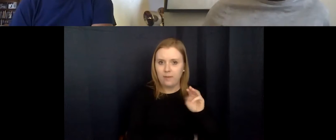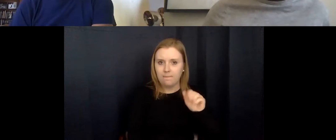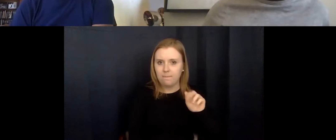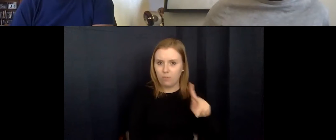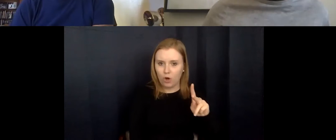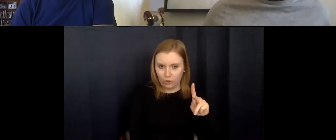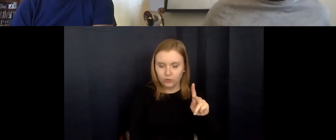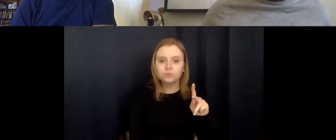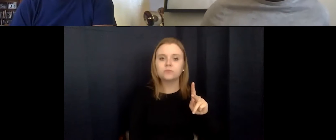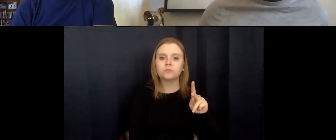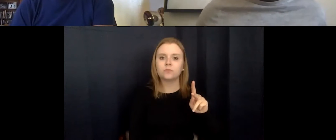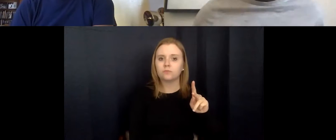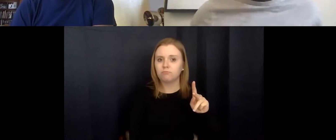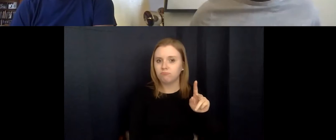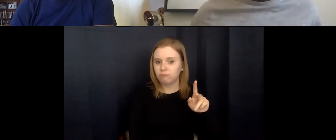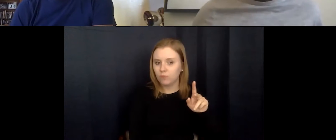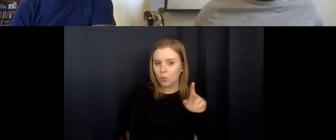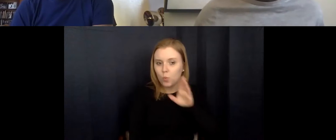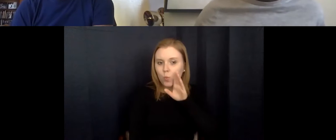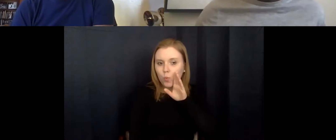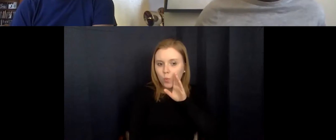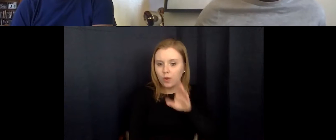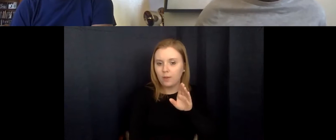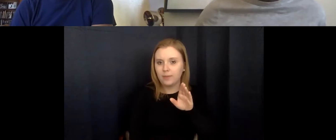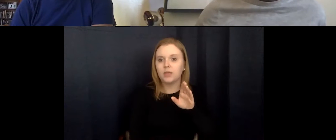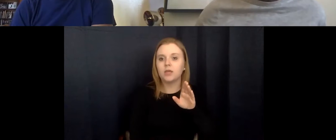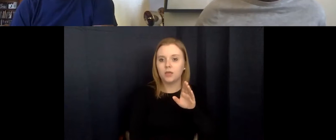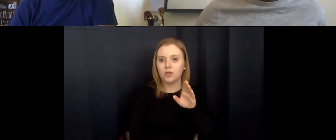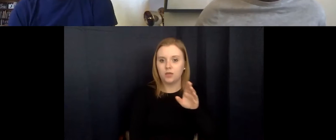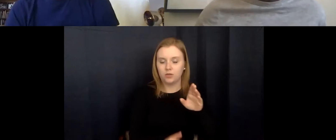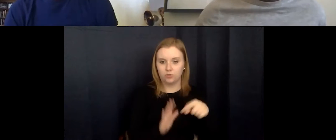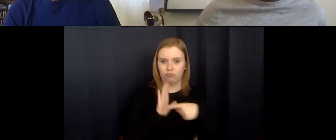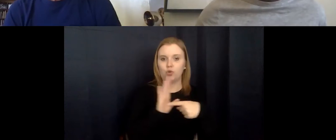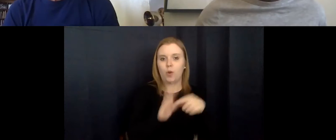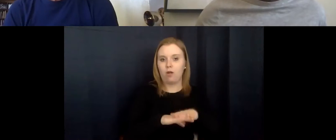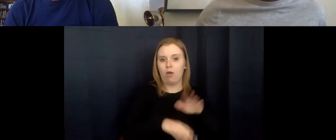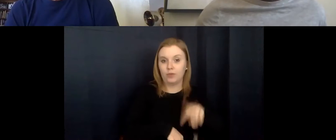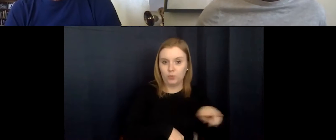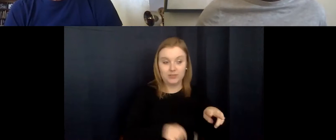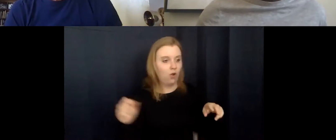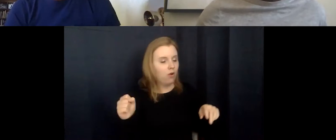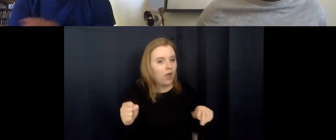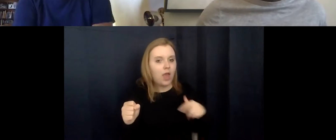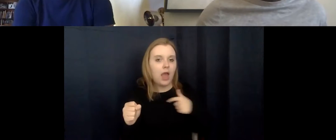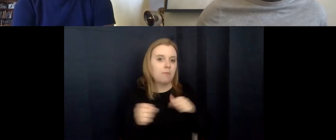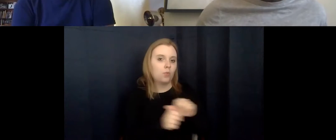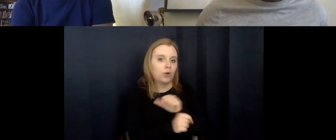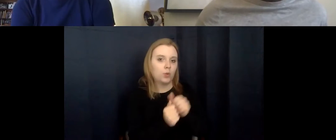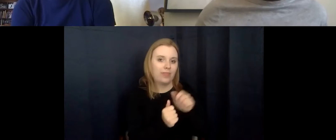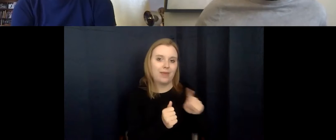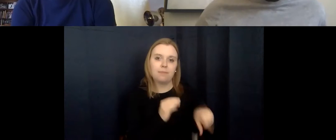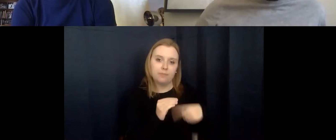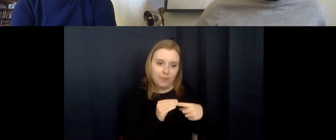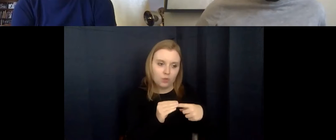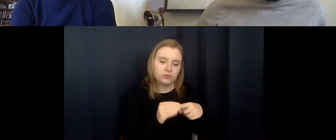is premiering on the 22nd, and I'm working with them around access. One